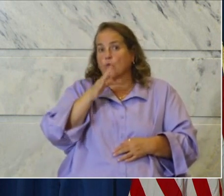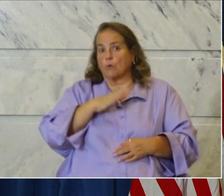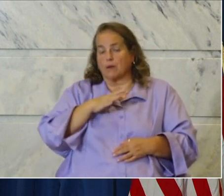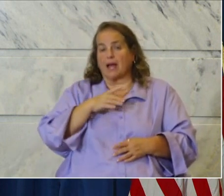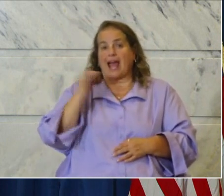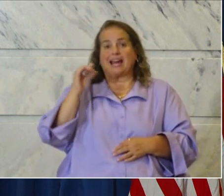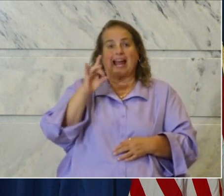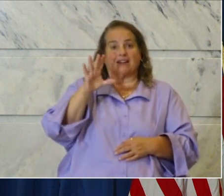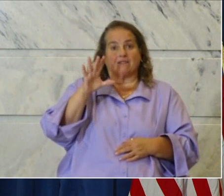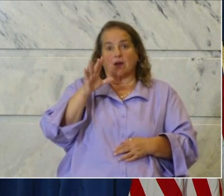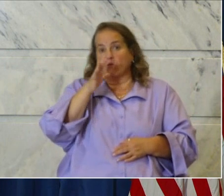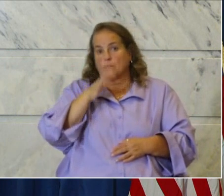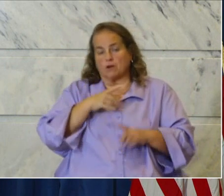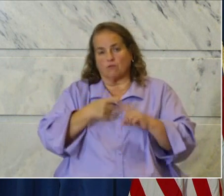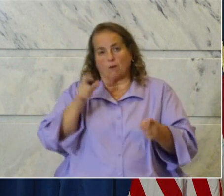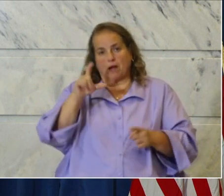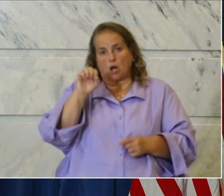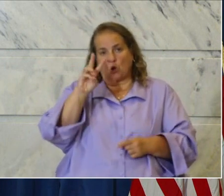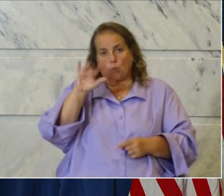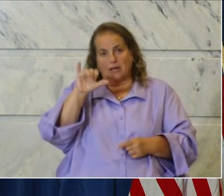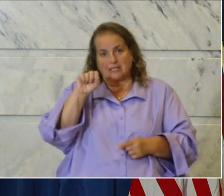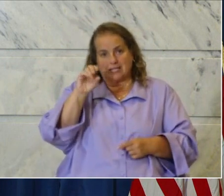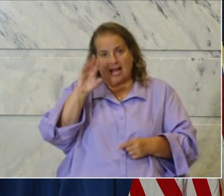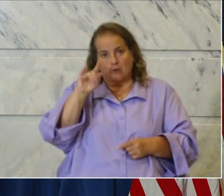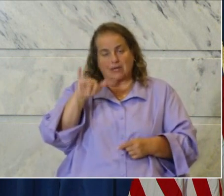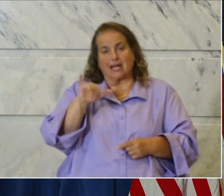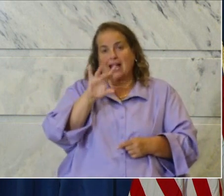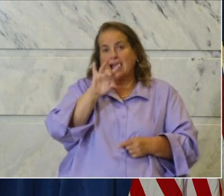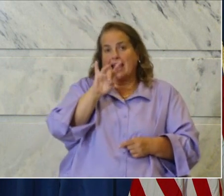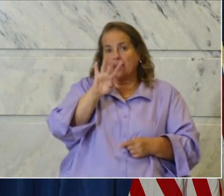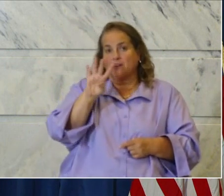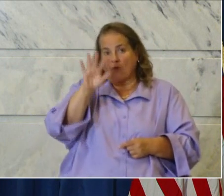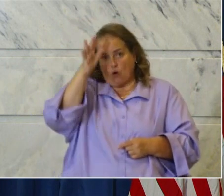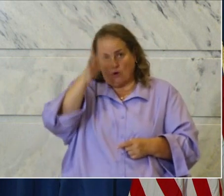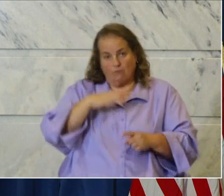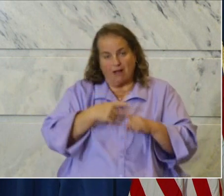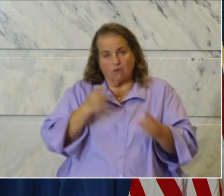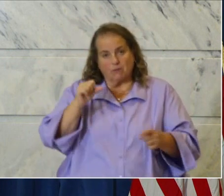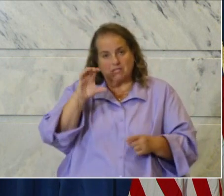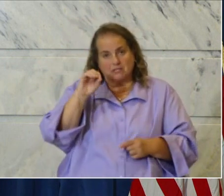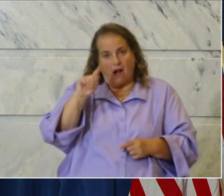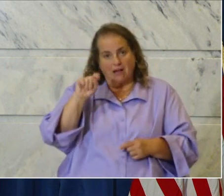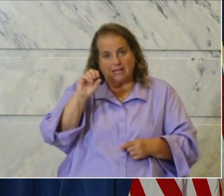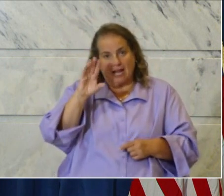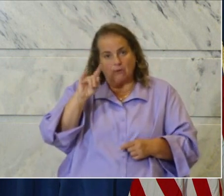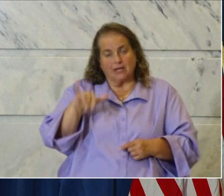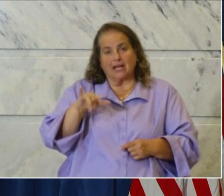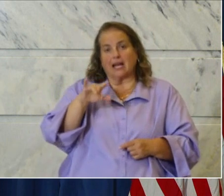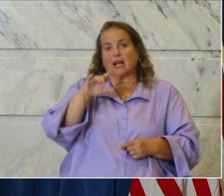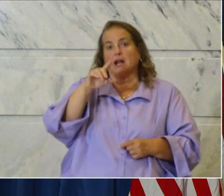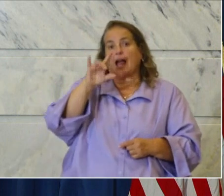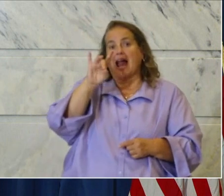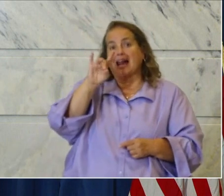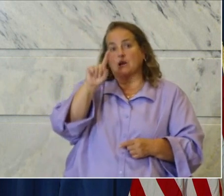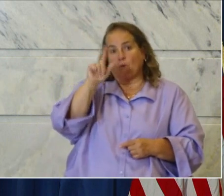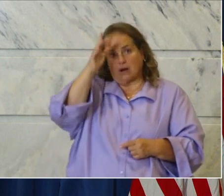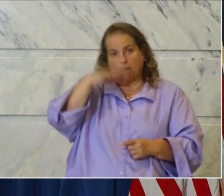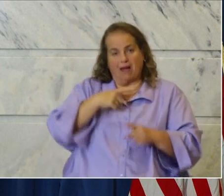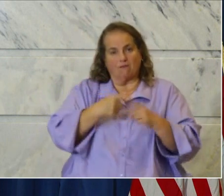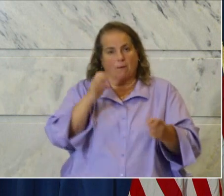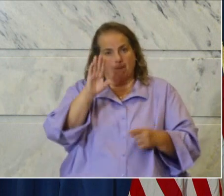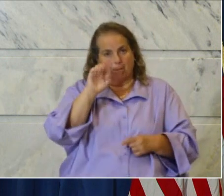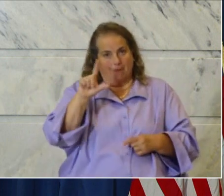an 85-year-old woman from Lewis County, an 84-year-old man from Scott County, an 81-year-old man from Bell